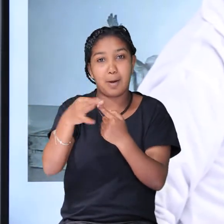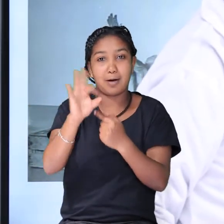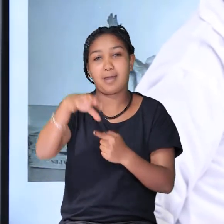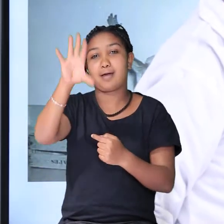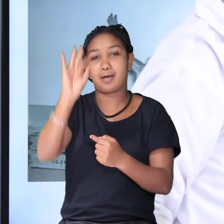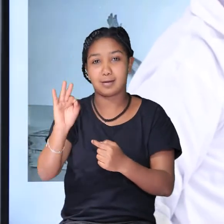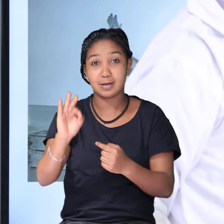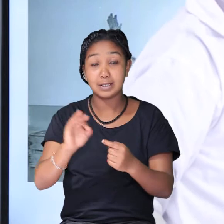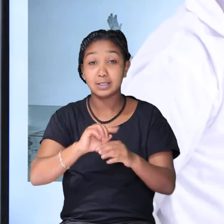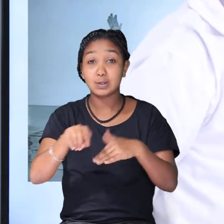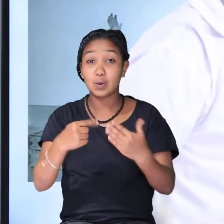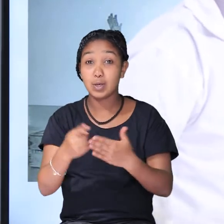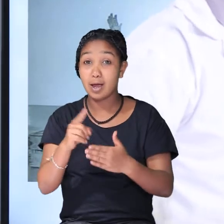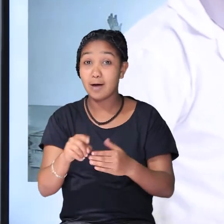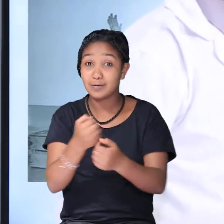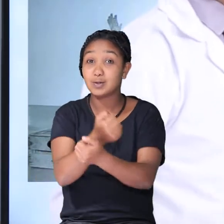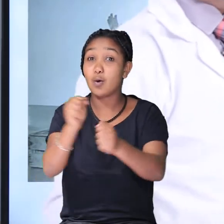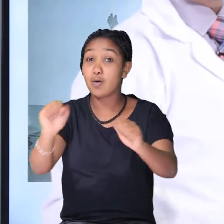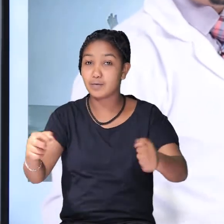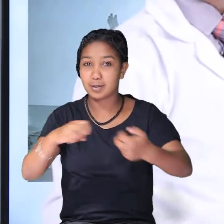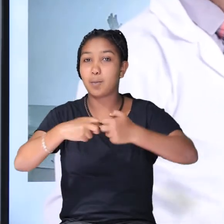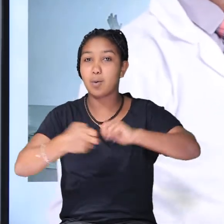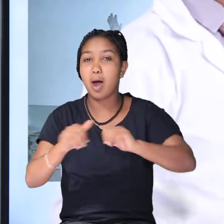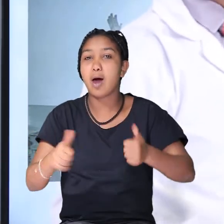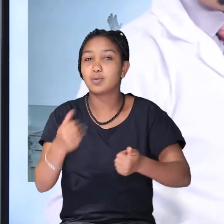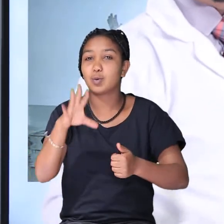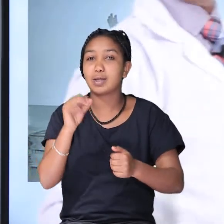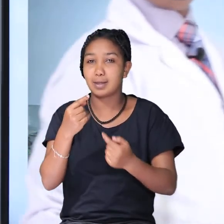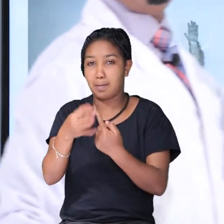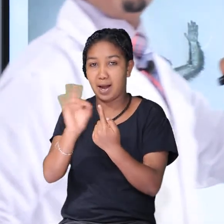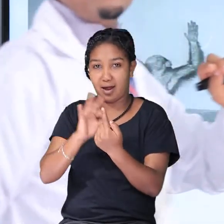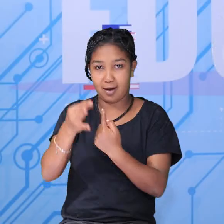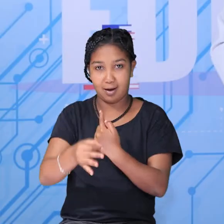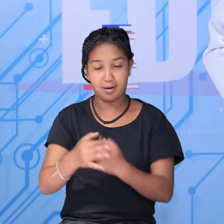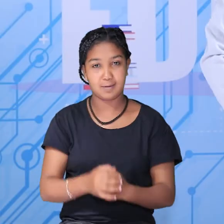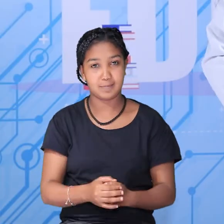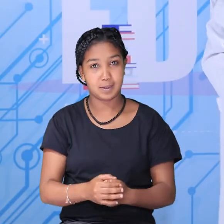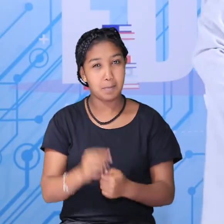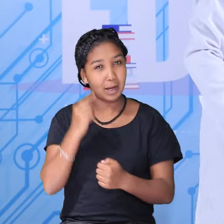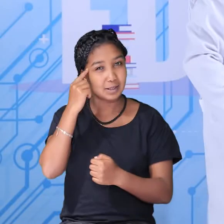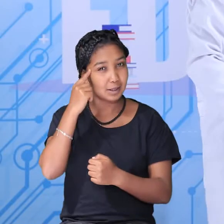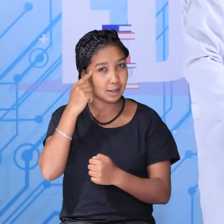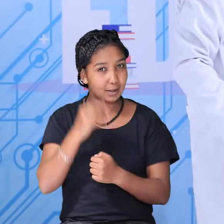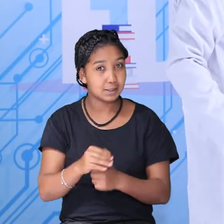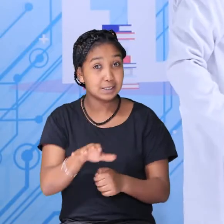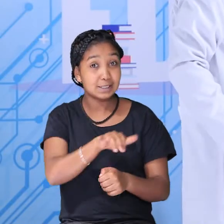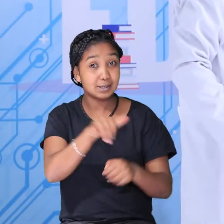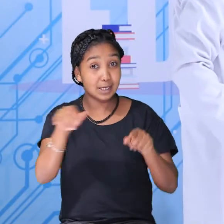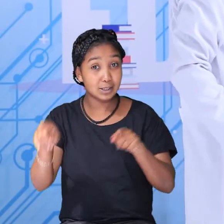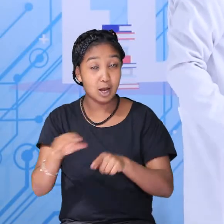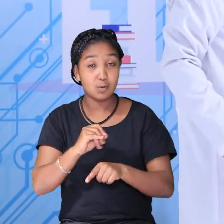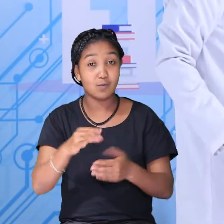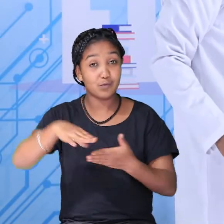the banana. So he have solved the problem. How to get the banana? By thinking. Such kind